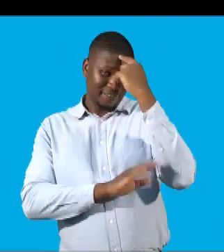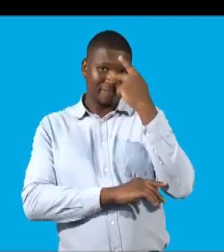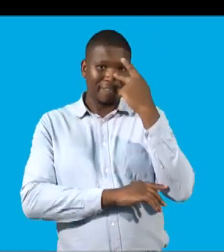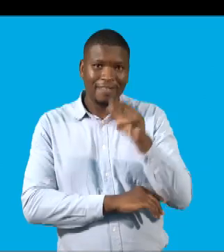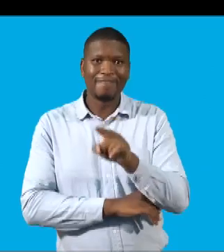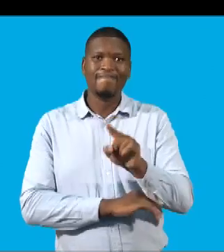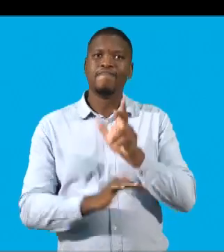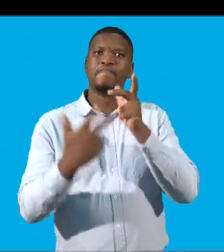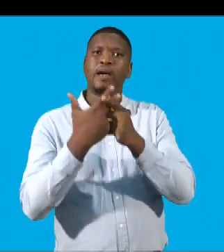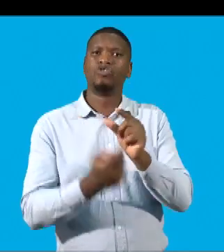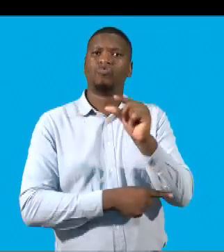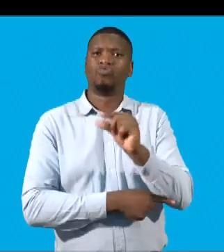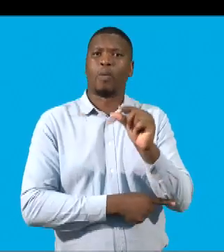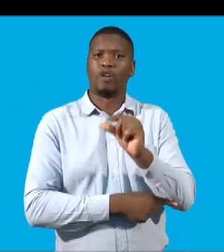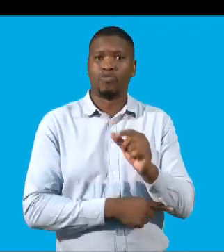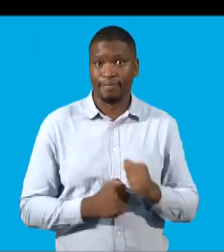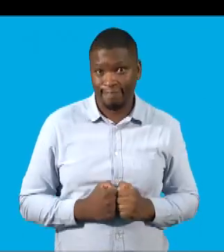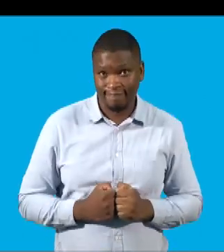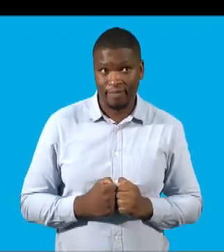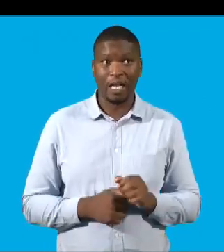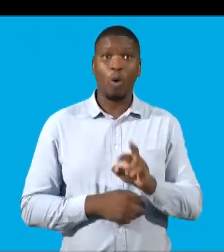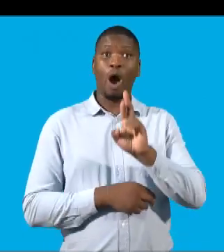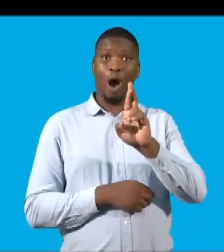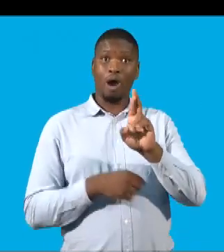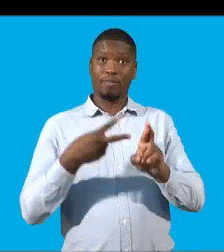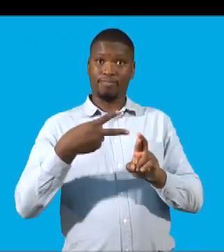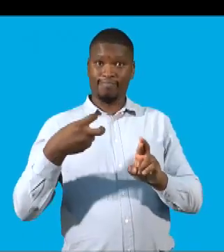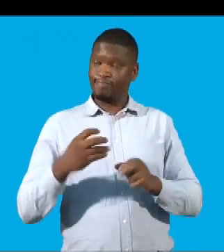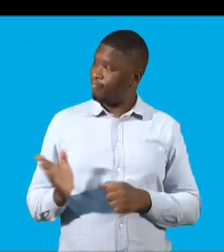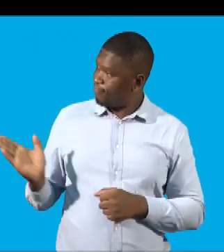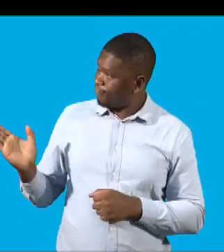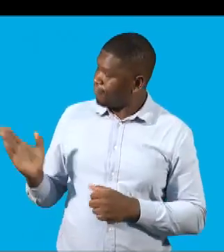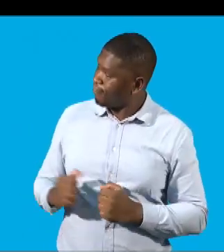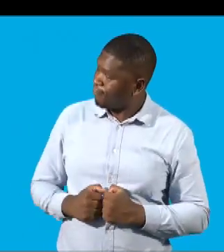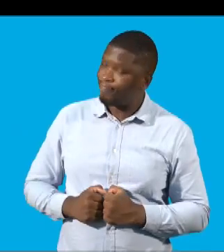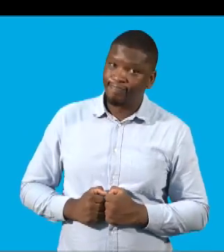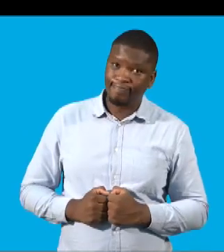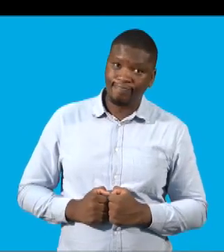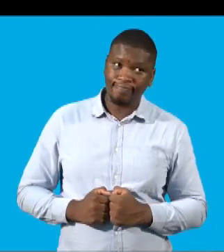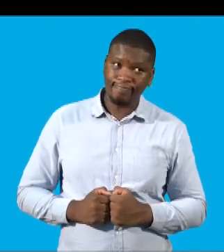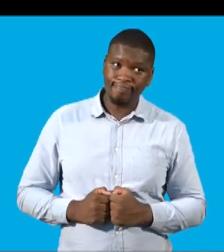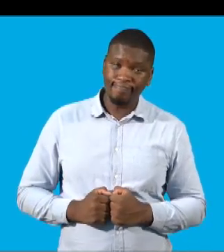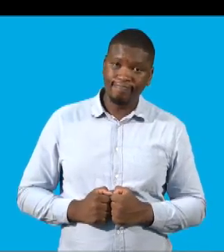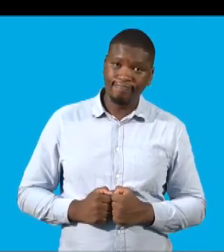a geometric series. So R is T2 divided by T1. That is going to give us that